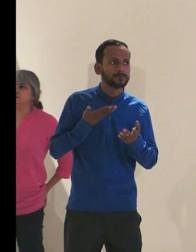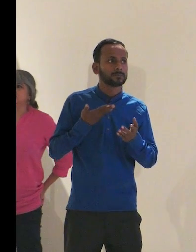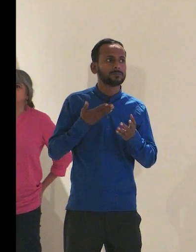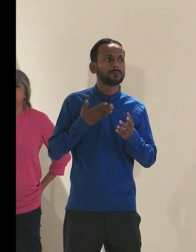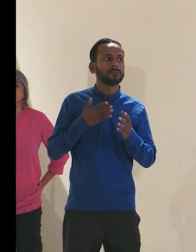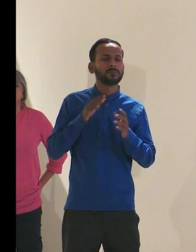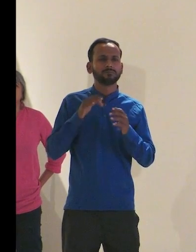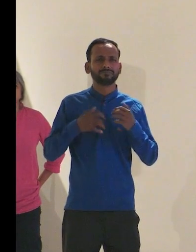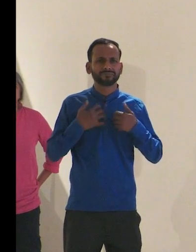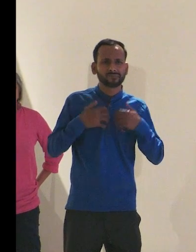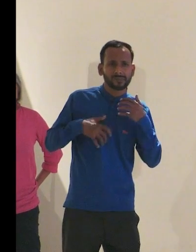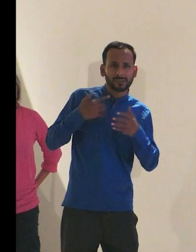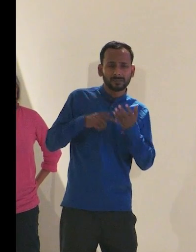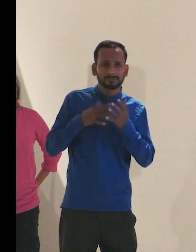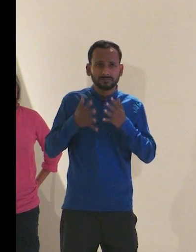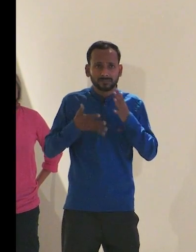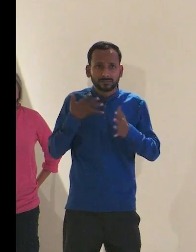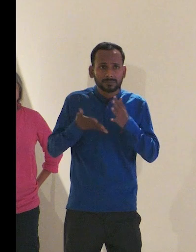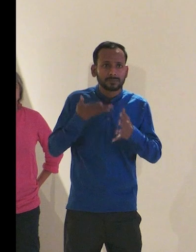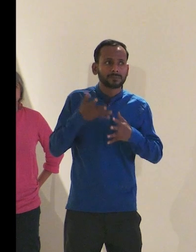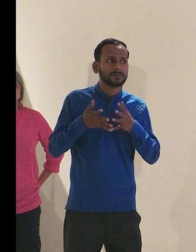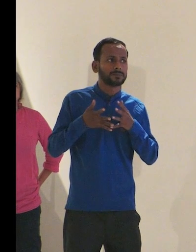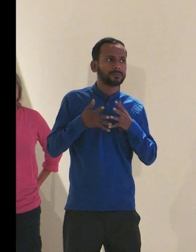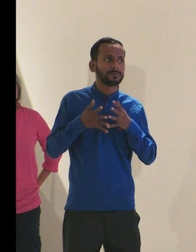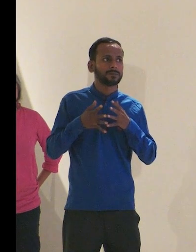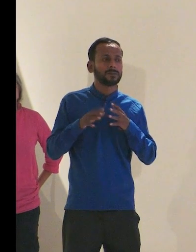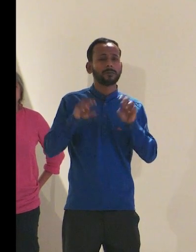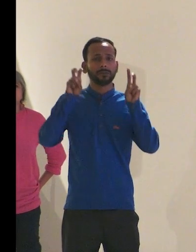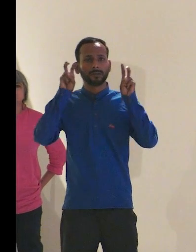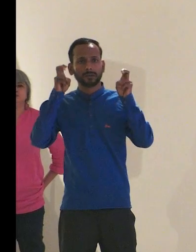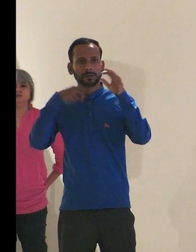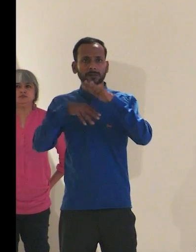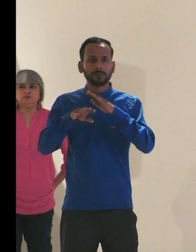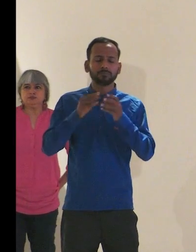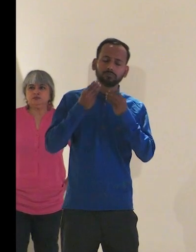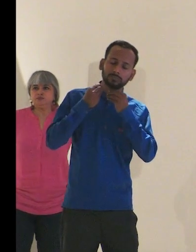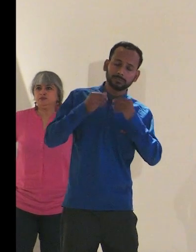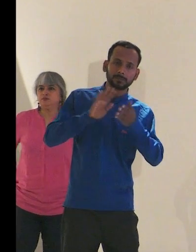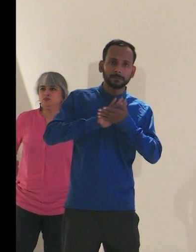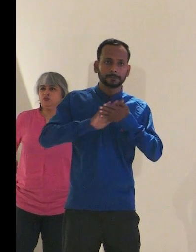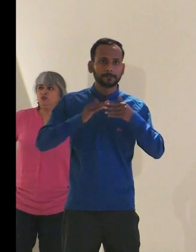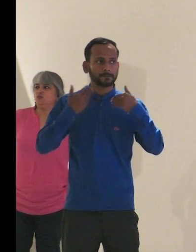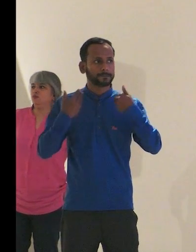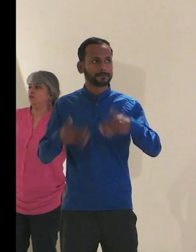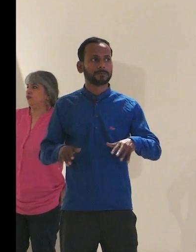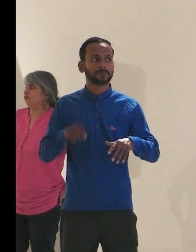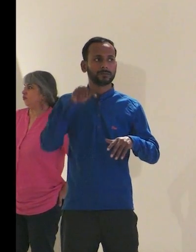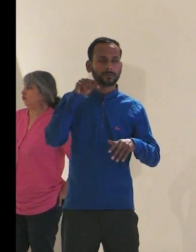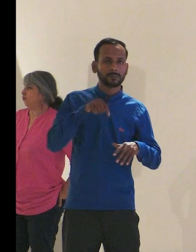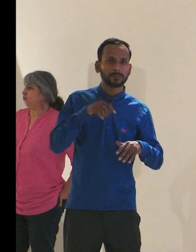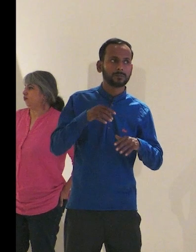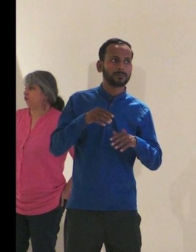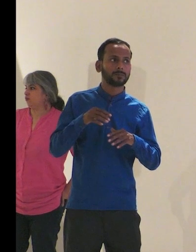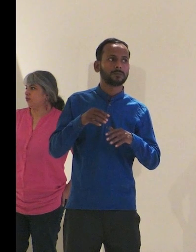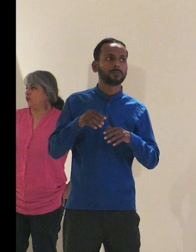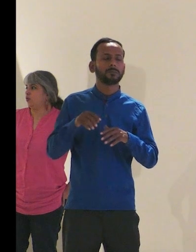Curious Curatorium with our objects, and we have done these workshops all the time. But over the last 7,